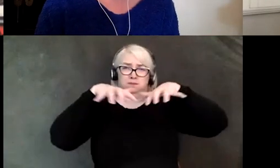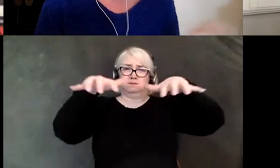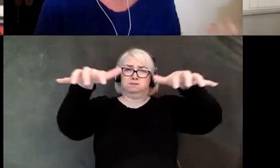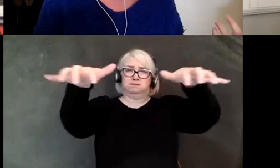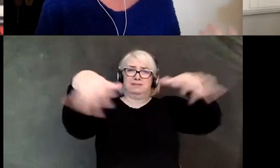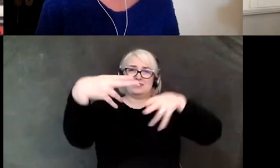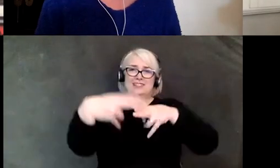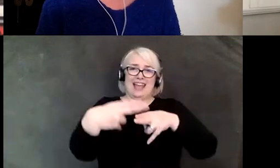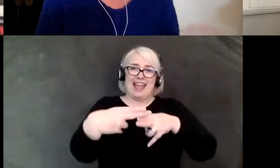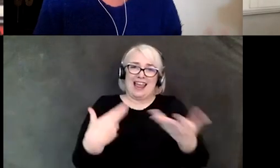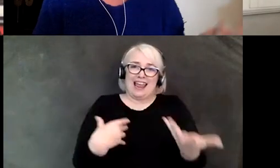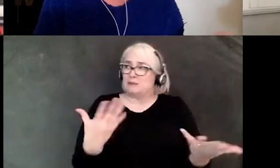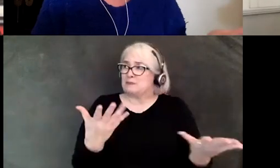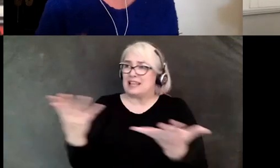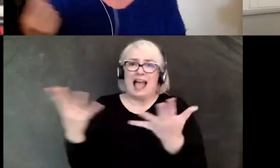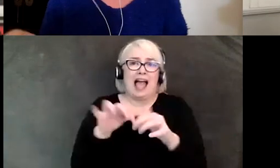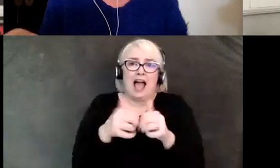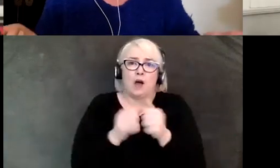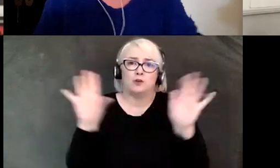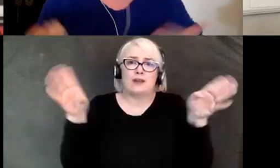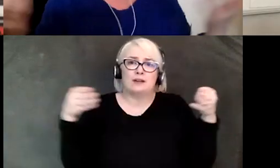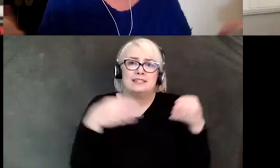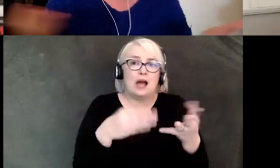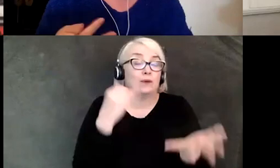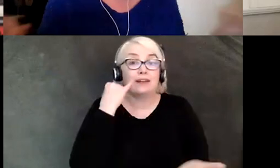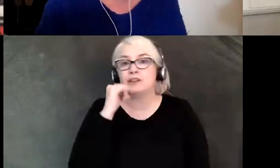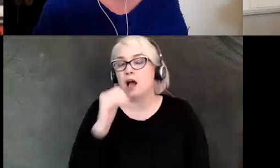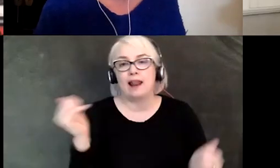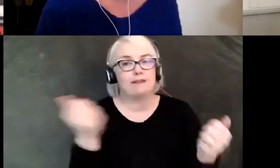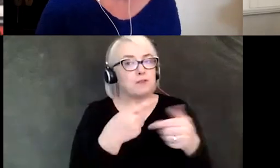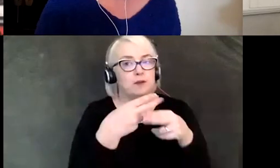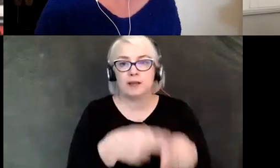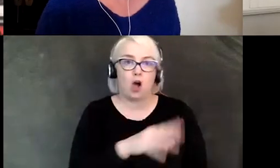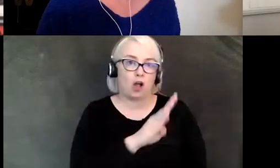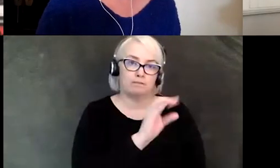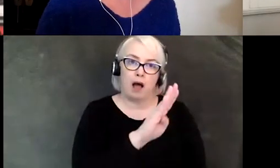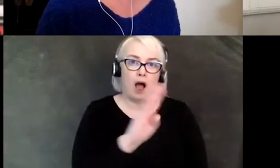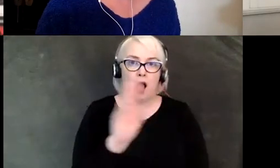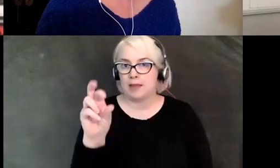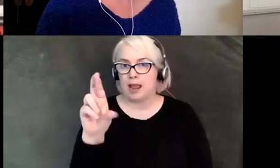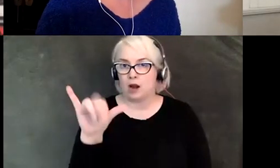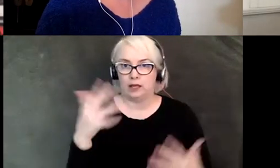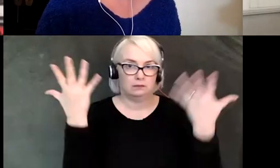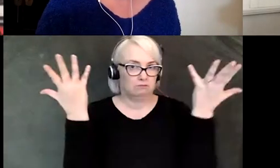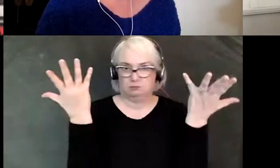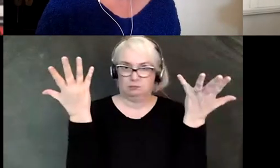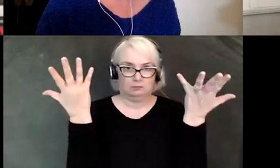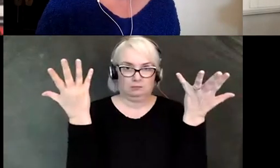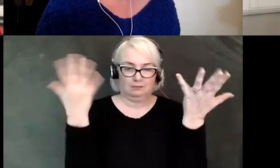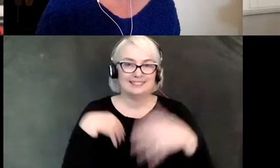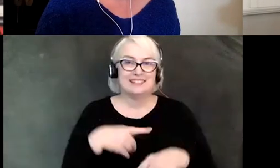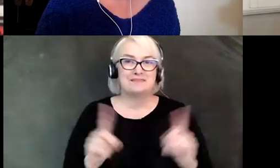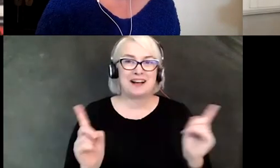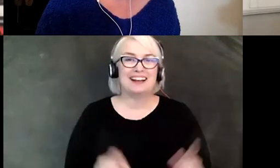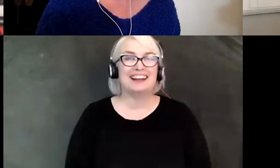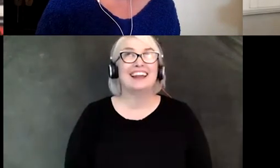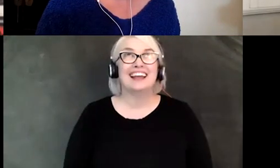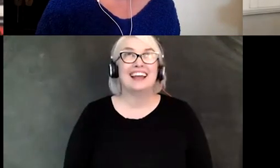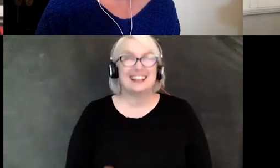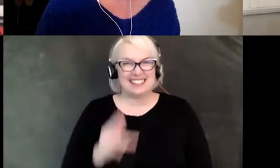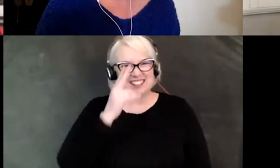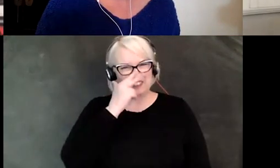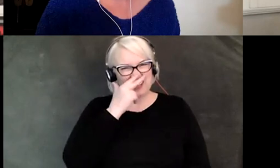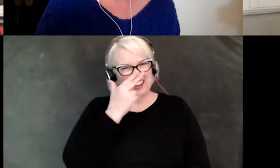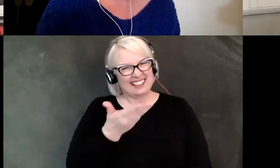because otherwise you end up, you're just like Bob, Mary, like, and it's, you know, but it is a funny thing